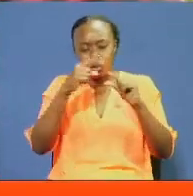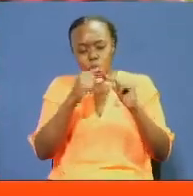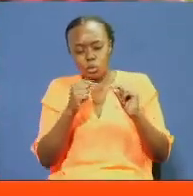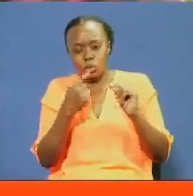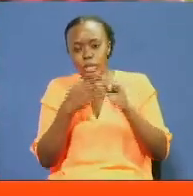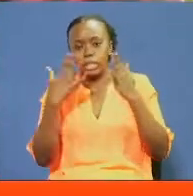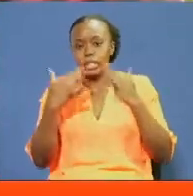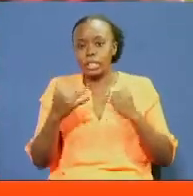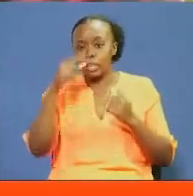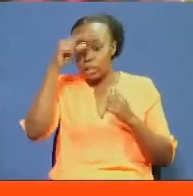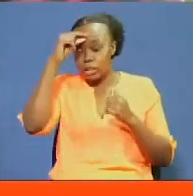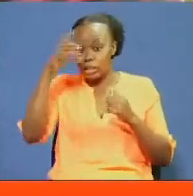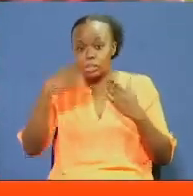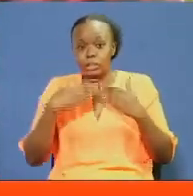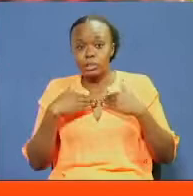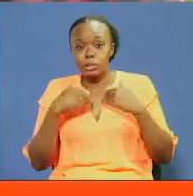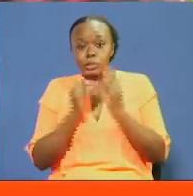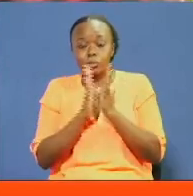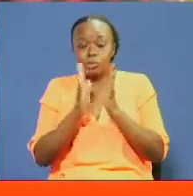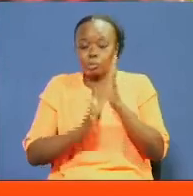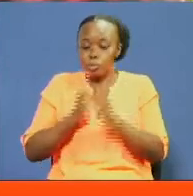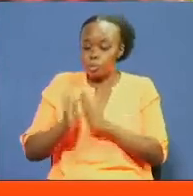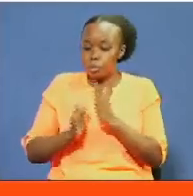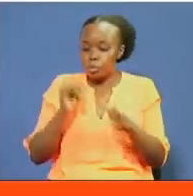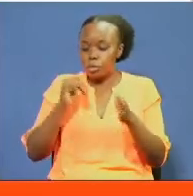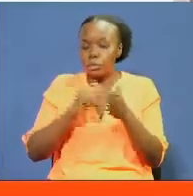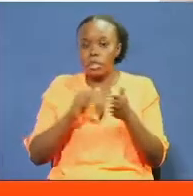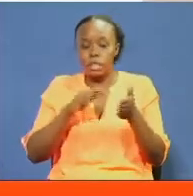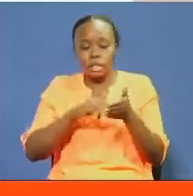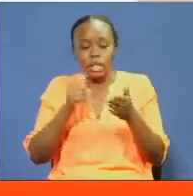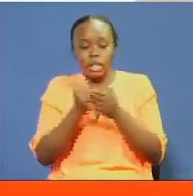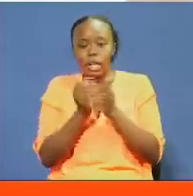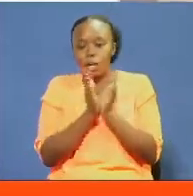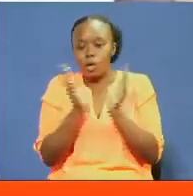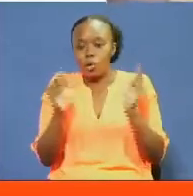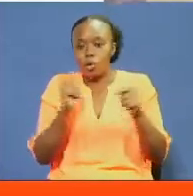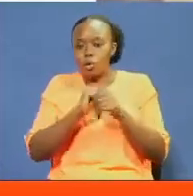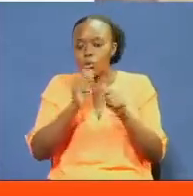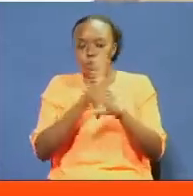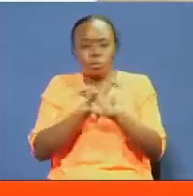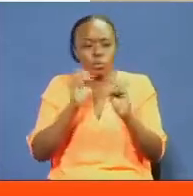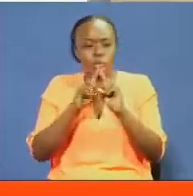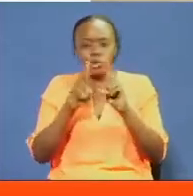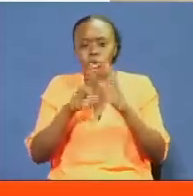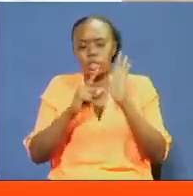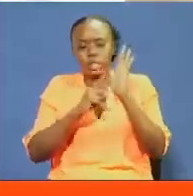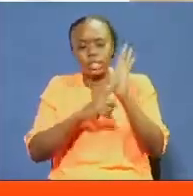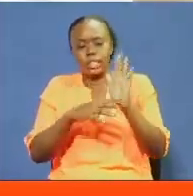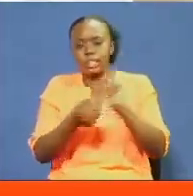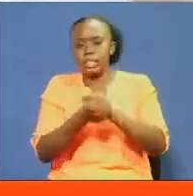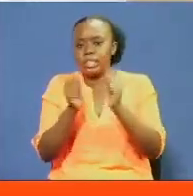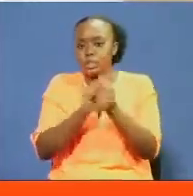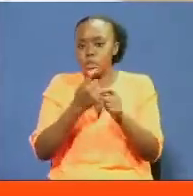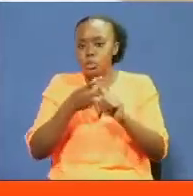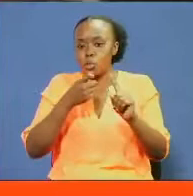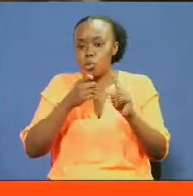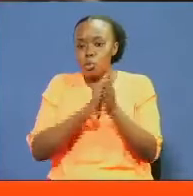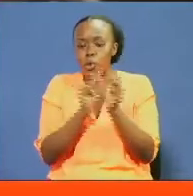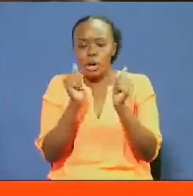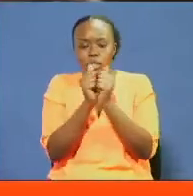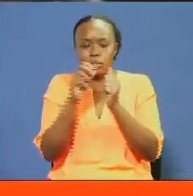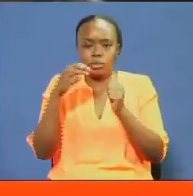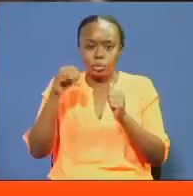the government has accelerated its plan in inoculating the public, with the target shifting to vaccinating 10